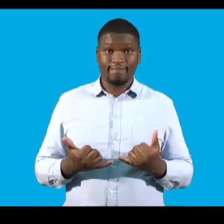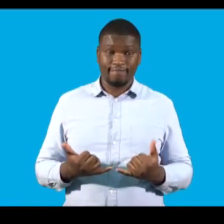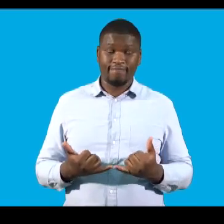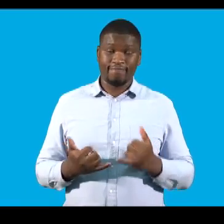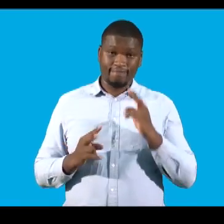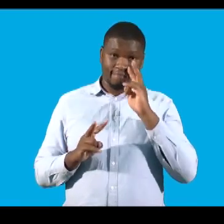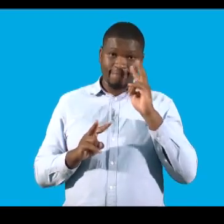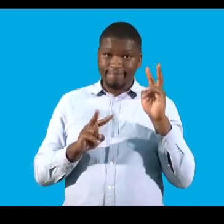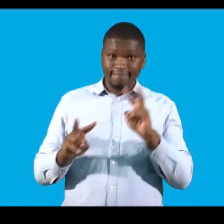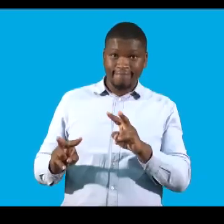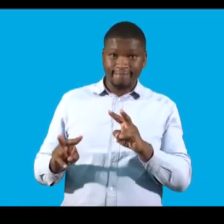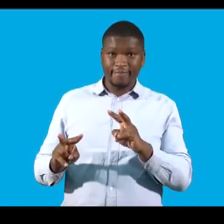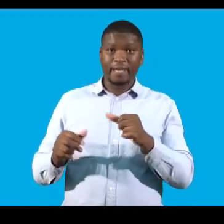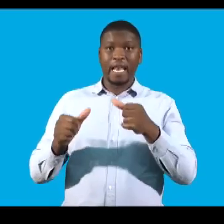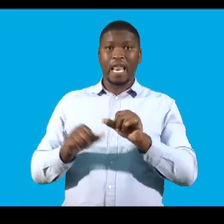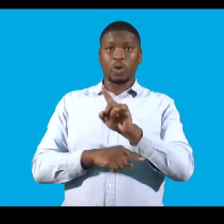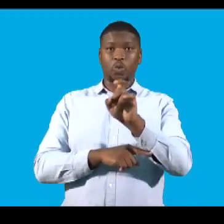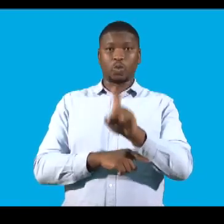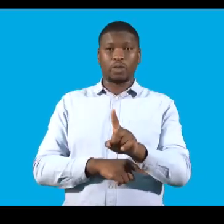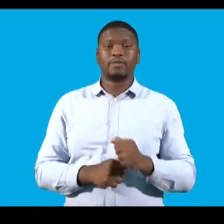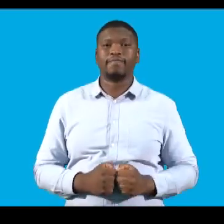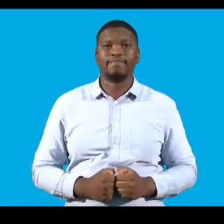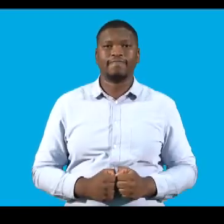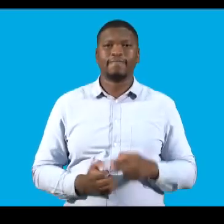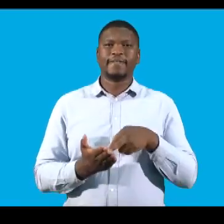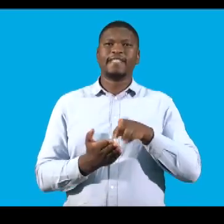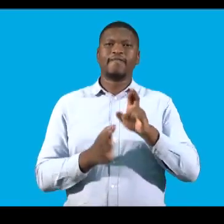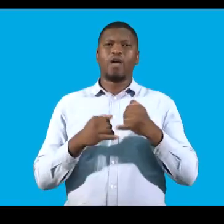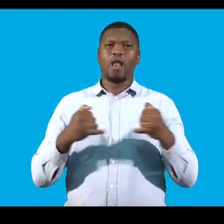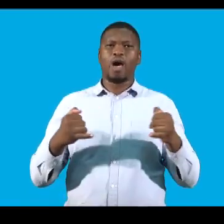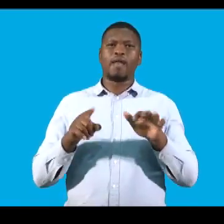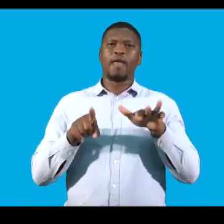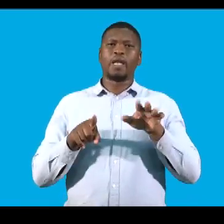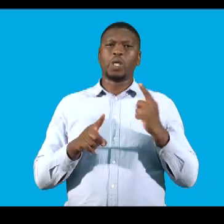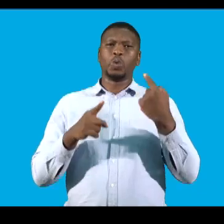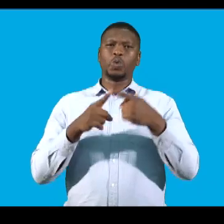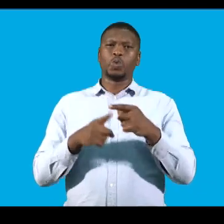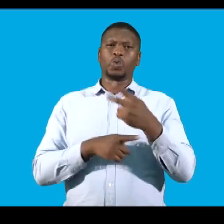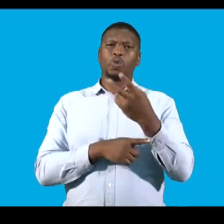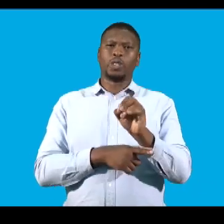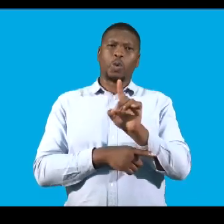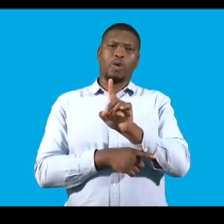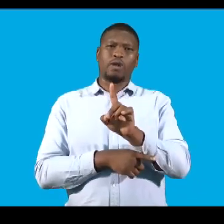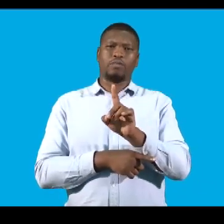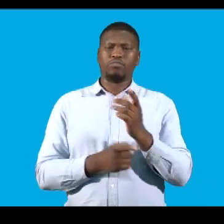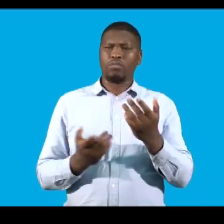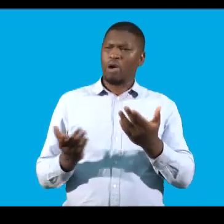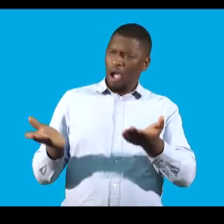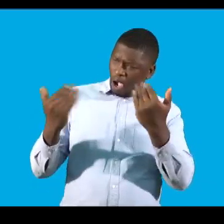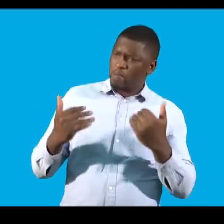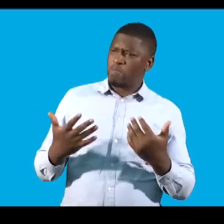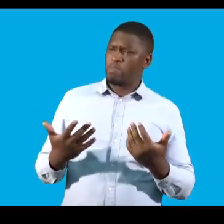Now, let's look at the next question. Refer to lines 19 to 21. Come